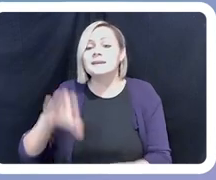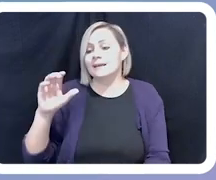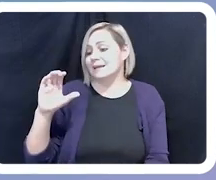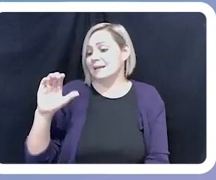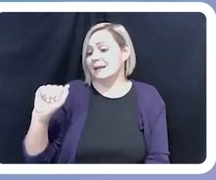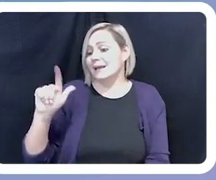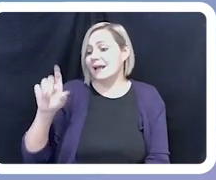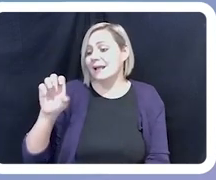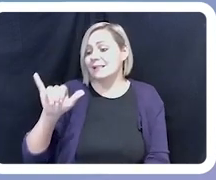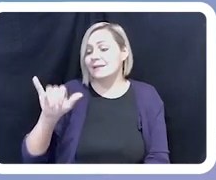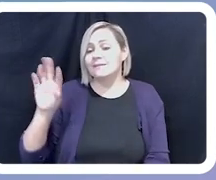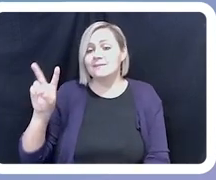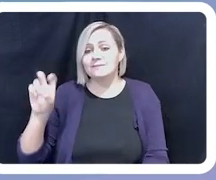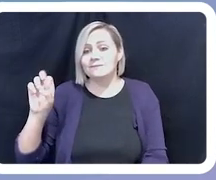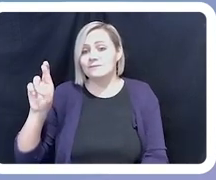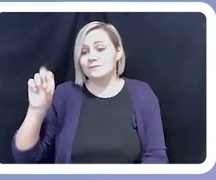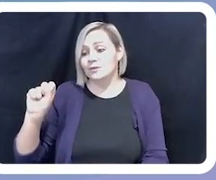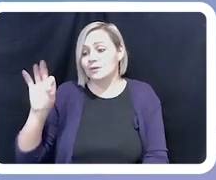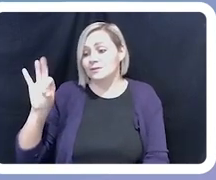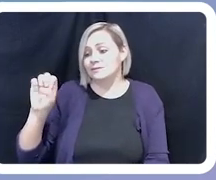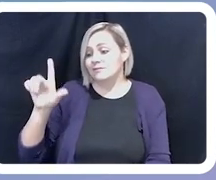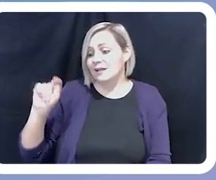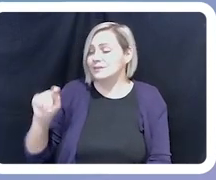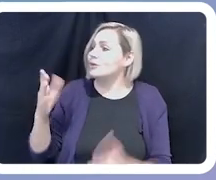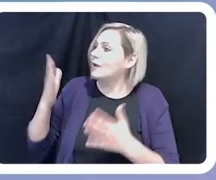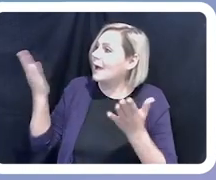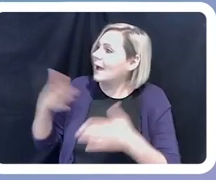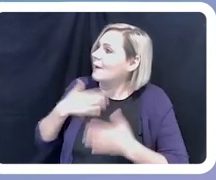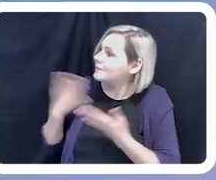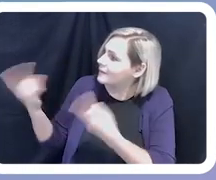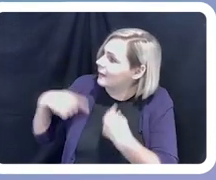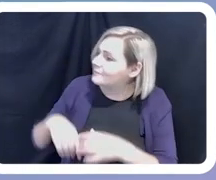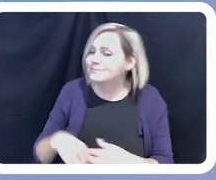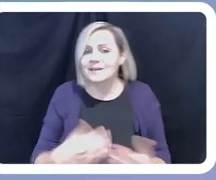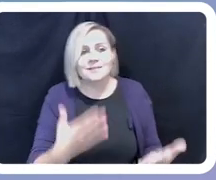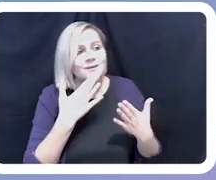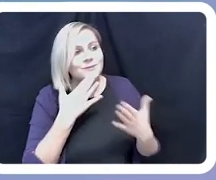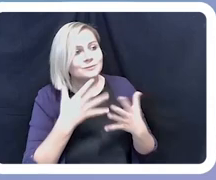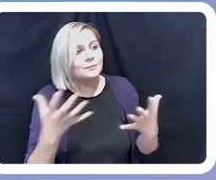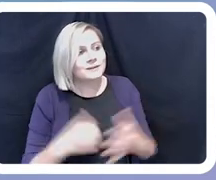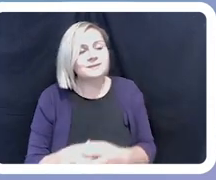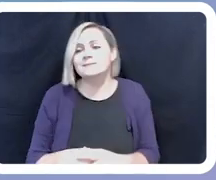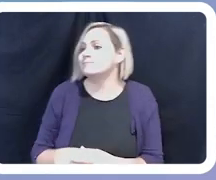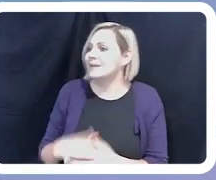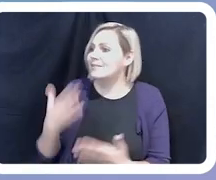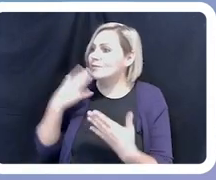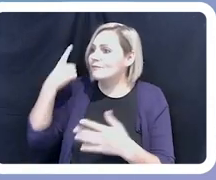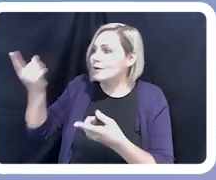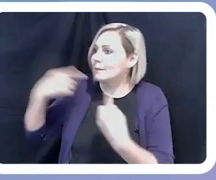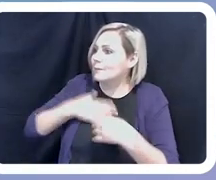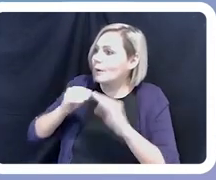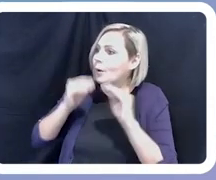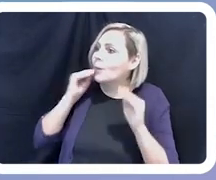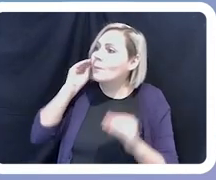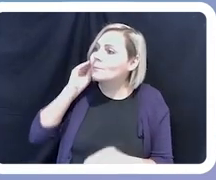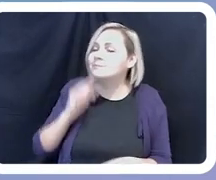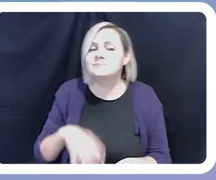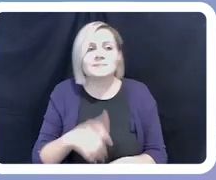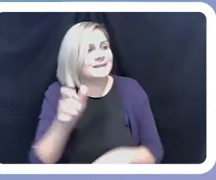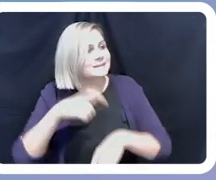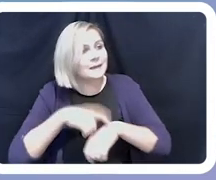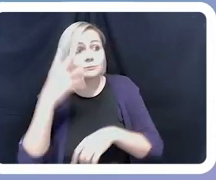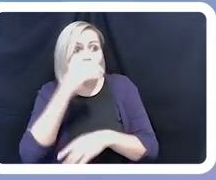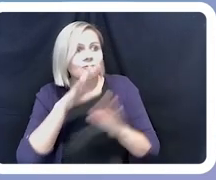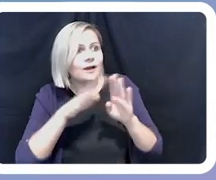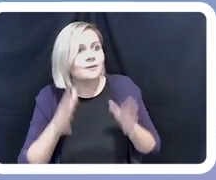Versvelt. So good to have you here, Kaylee. Thank you so much, Nancy. Thanks for coming to my home. Anytime, it's beautiful. Oh, thank you very